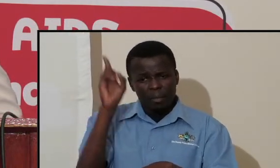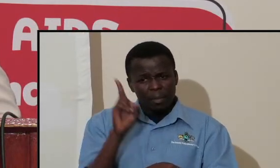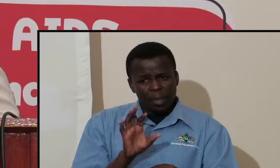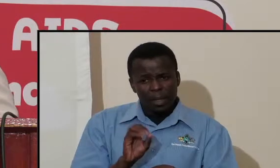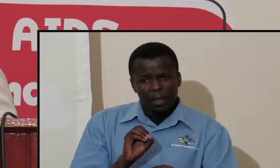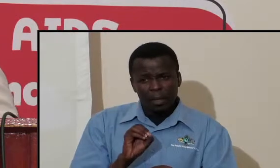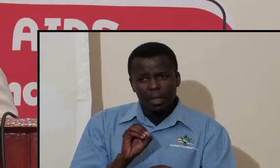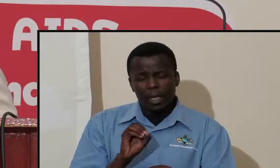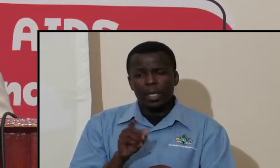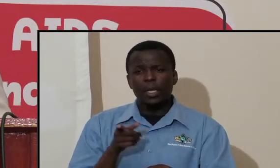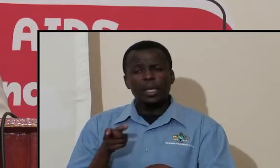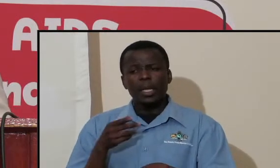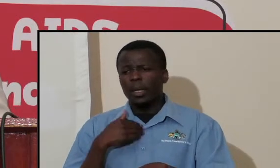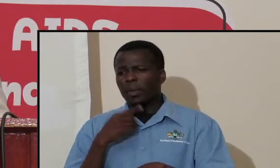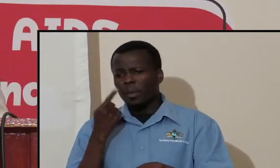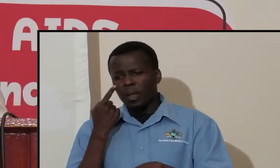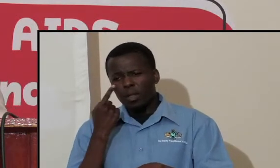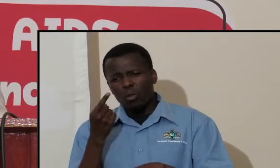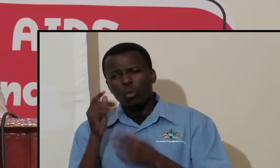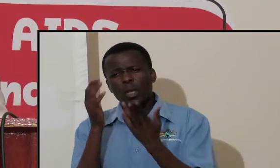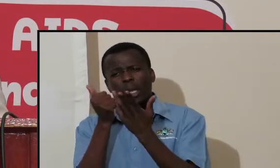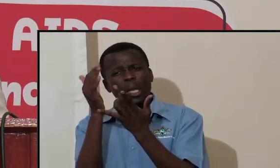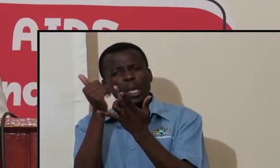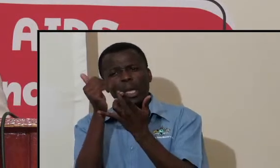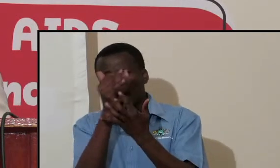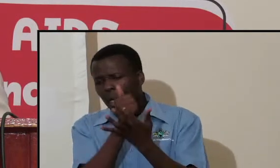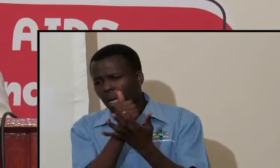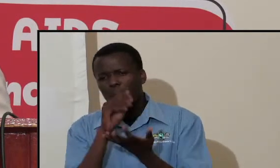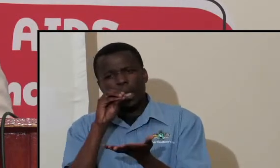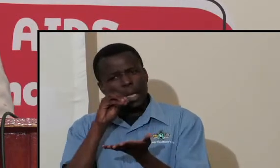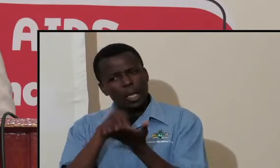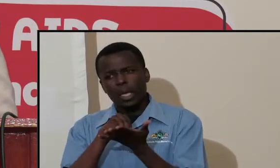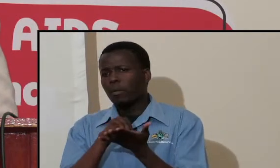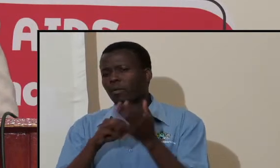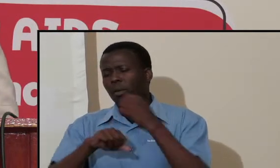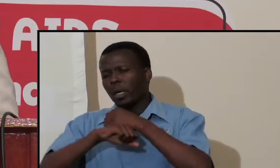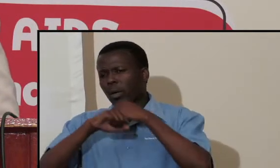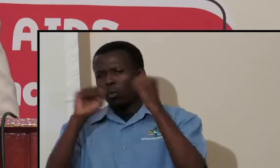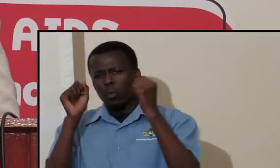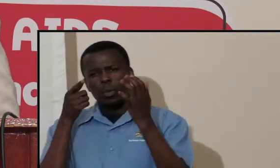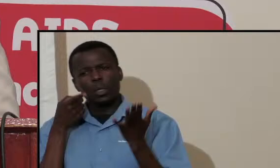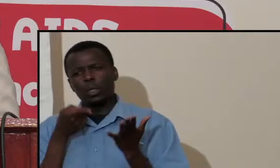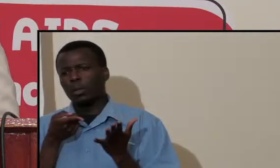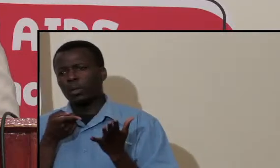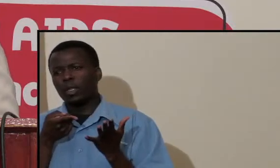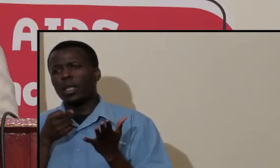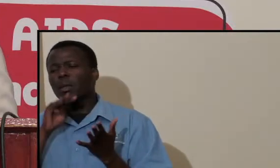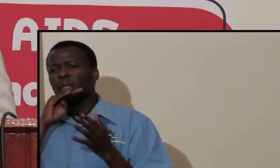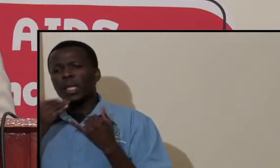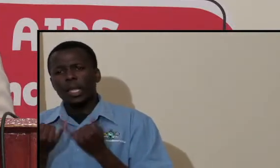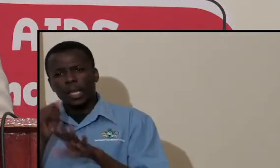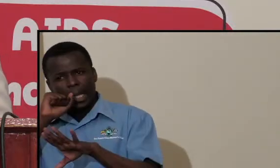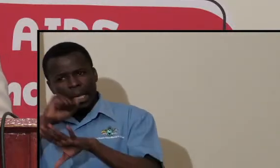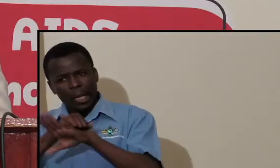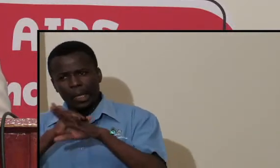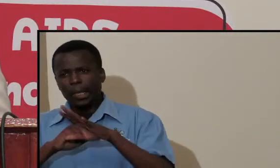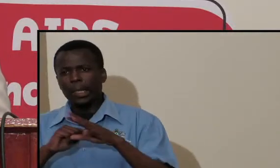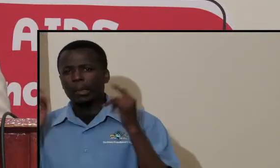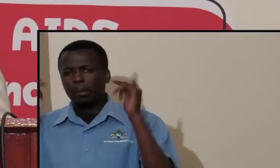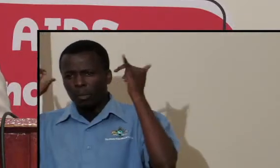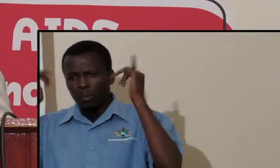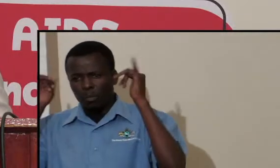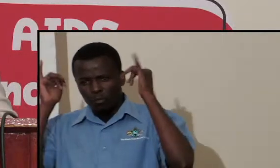gentlemen, are great achievements that we can celebrate and seek to improve